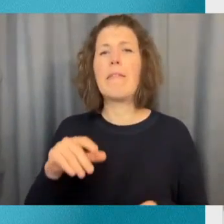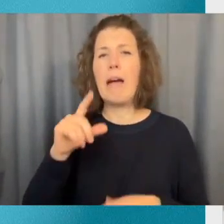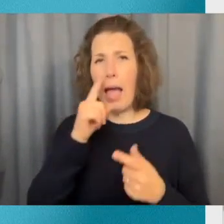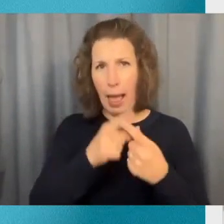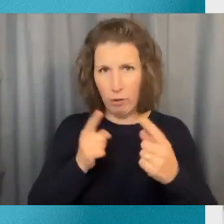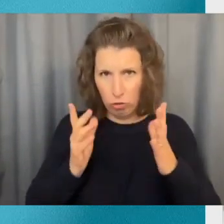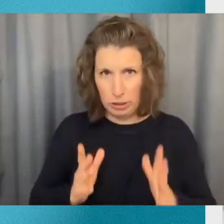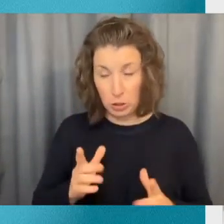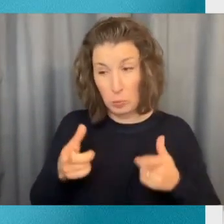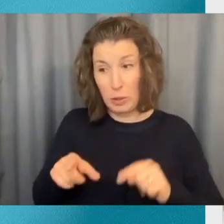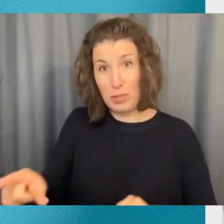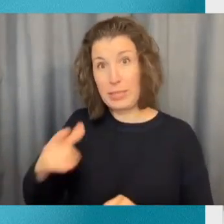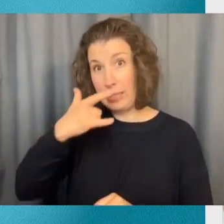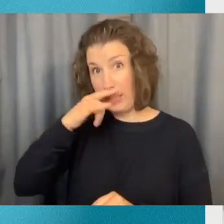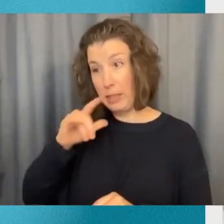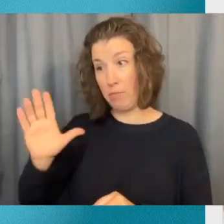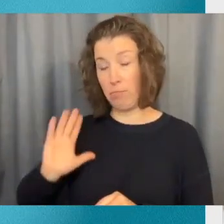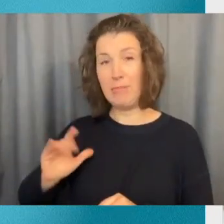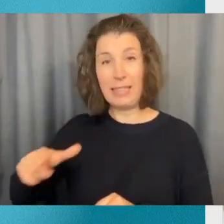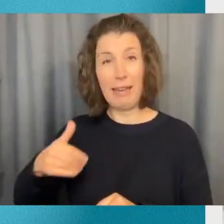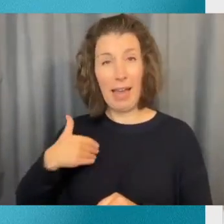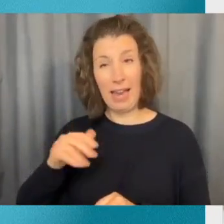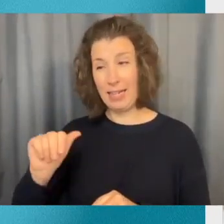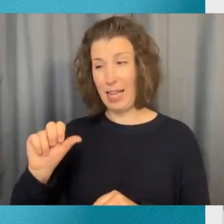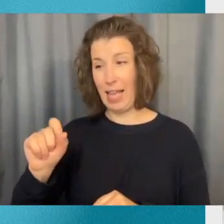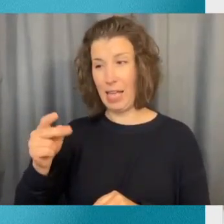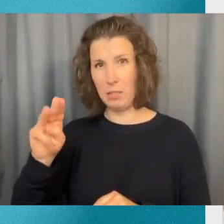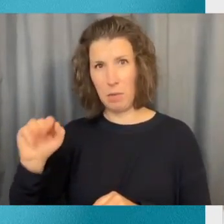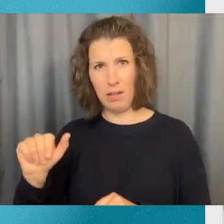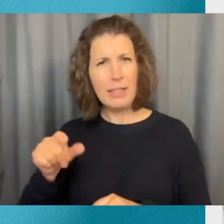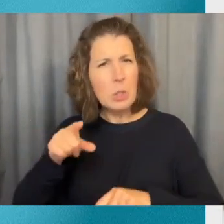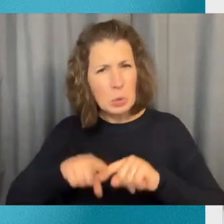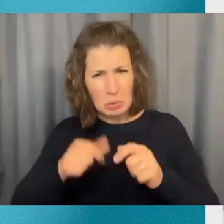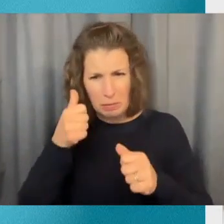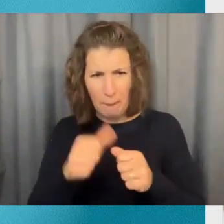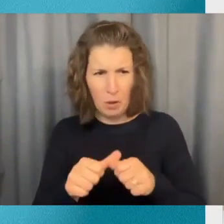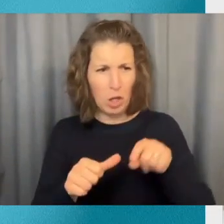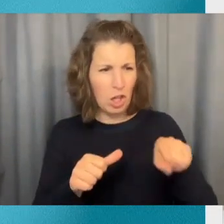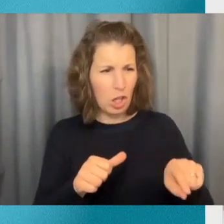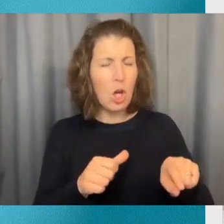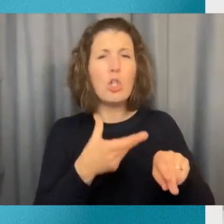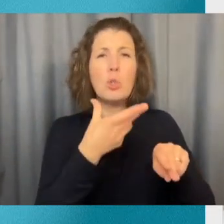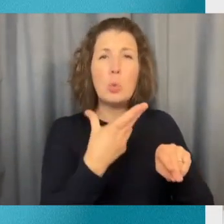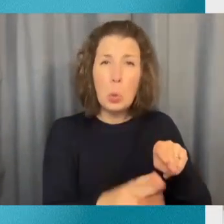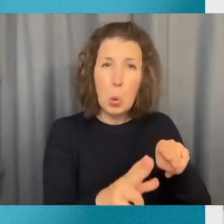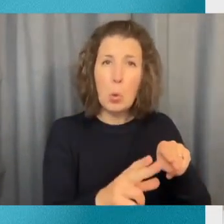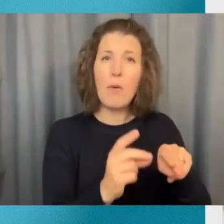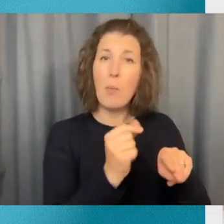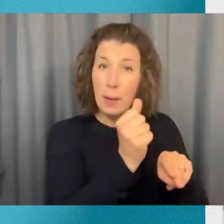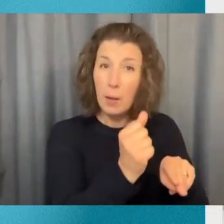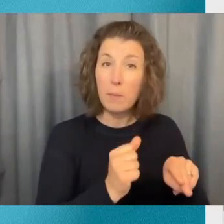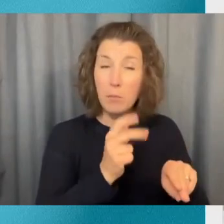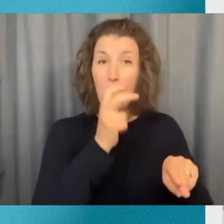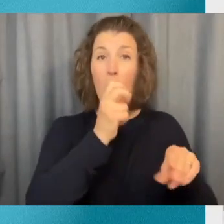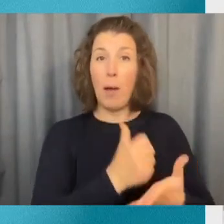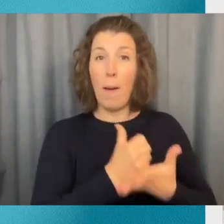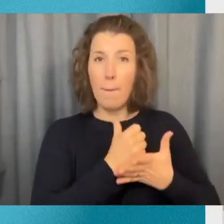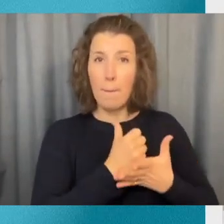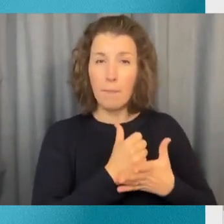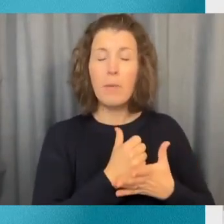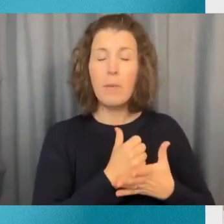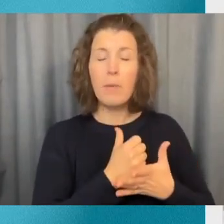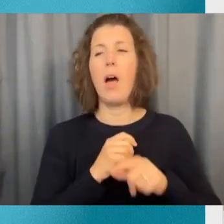couldn't figure out which was his immediate relief inhaler and which was his long-term care inhaler that he's supposed to be using once a day versus in